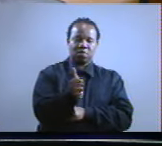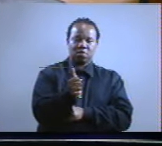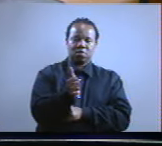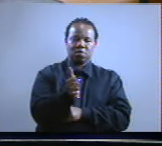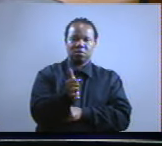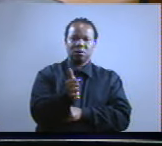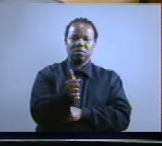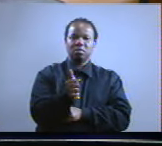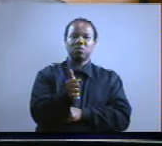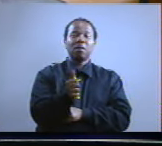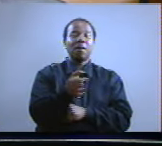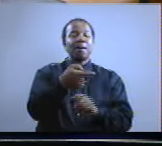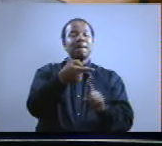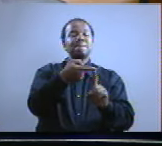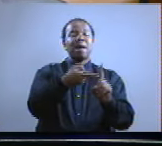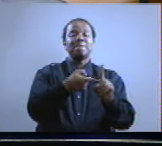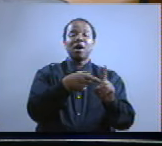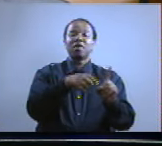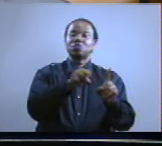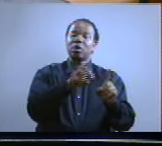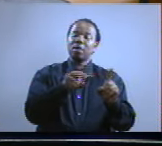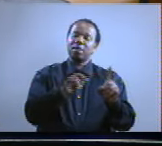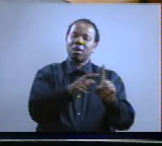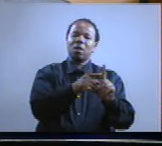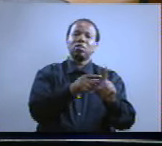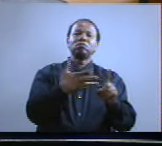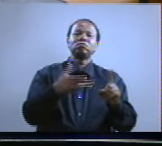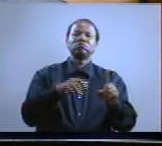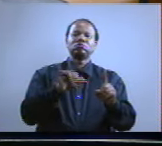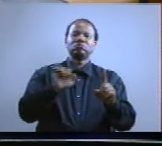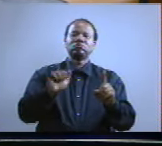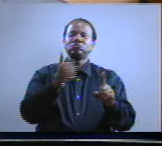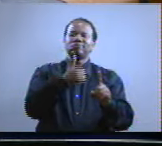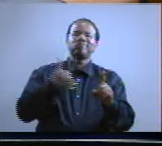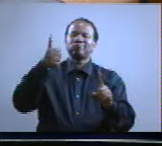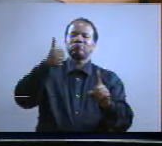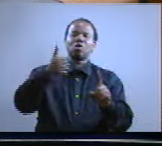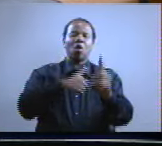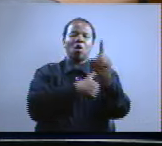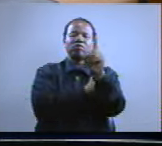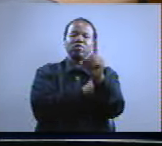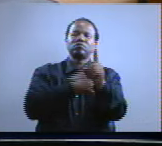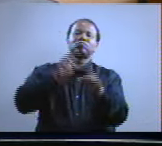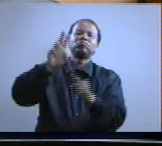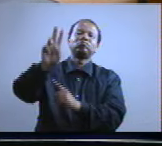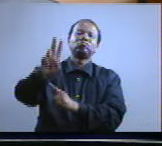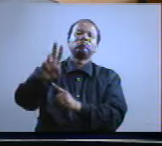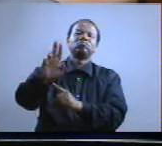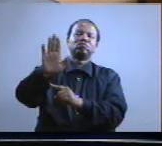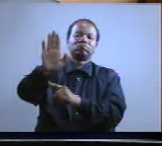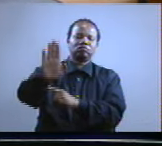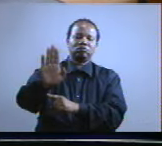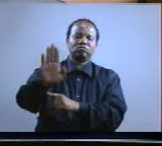subscribed the oath in my office. And welcome, Mr. Swanepoel.